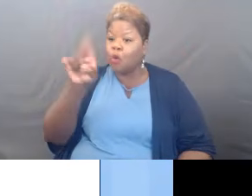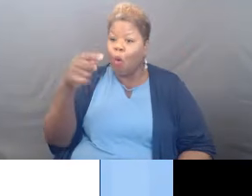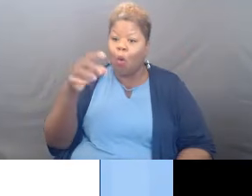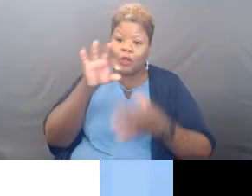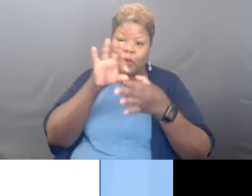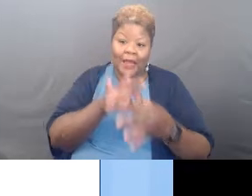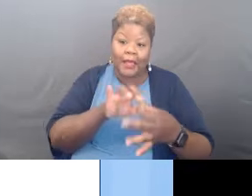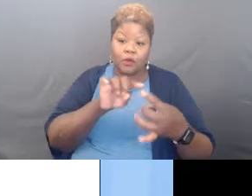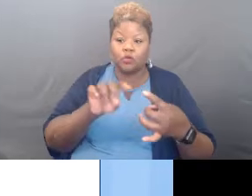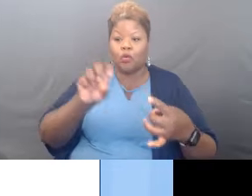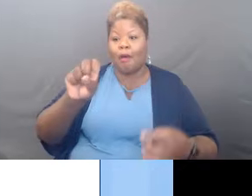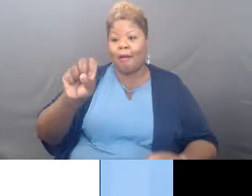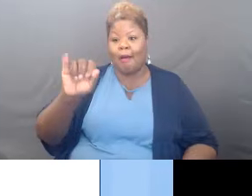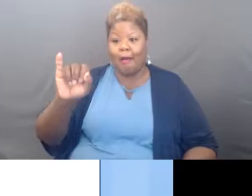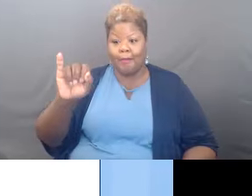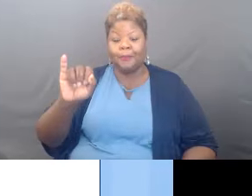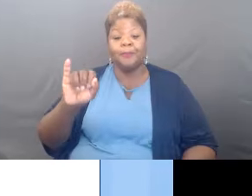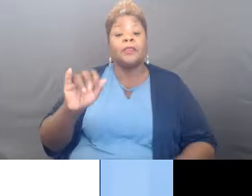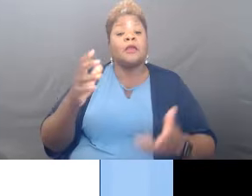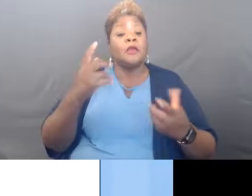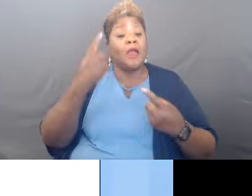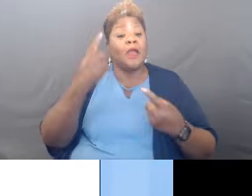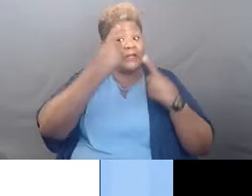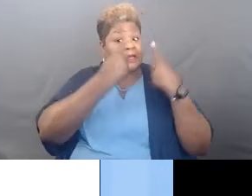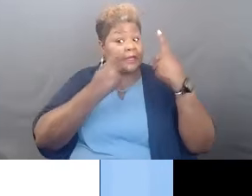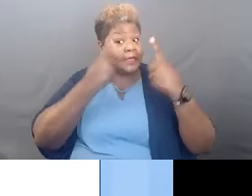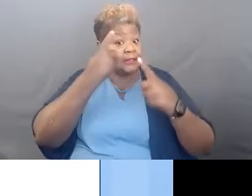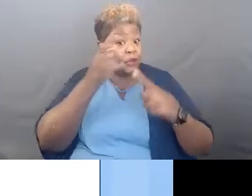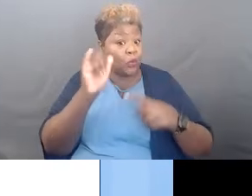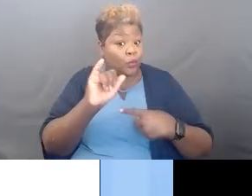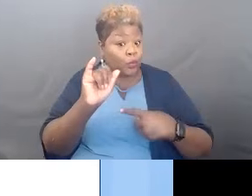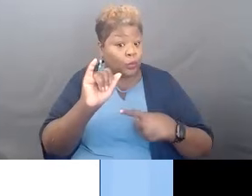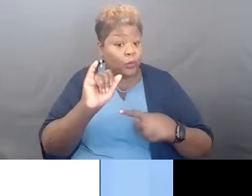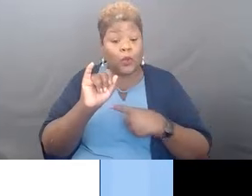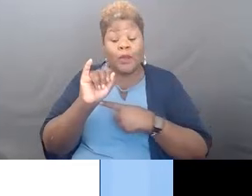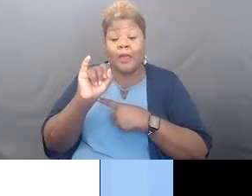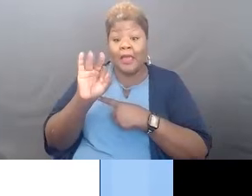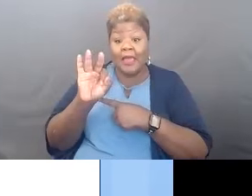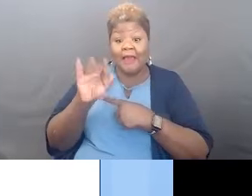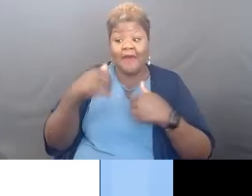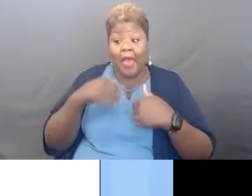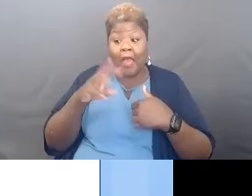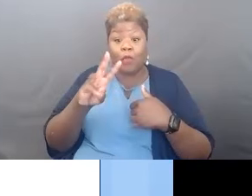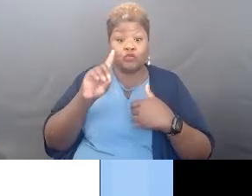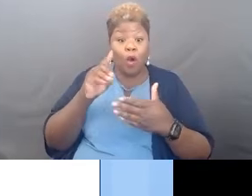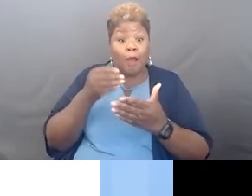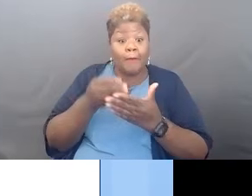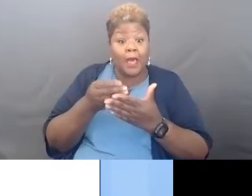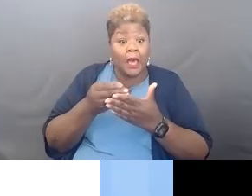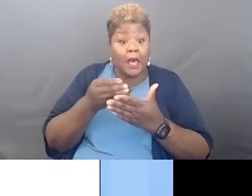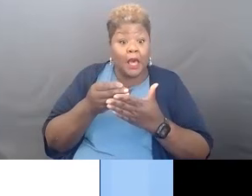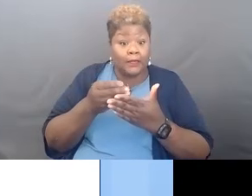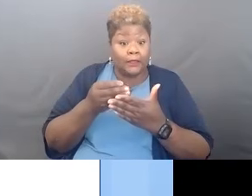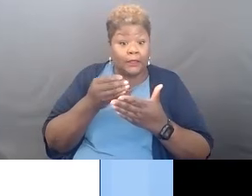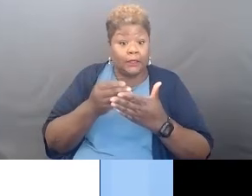SSI. Another thing I need to consider is when I withdraw money, and if I hold on to